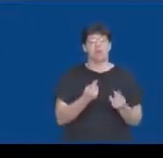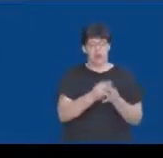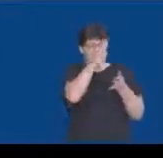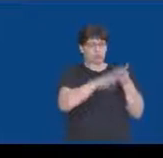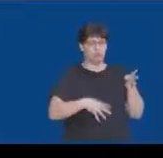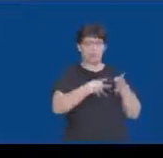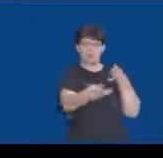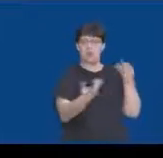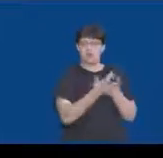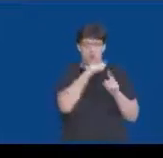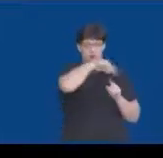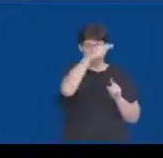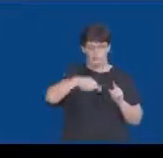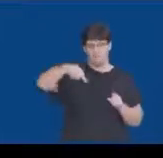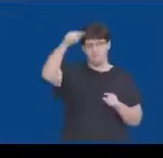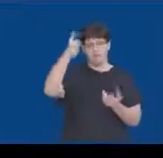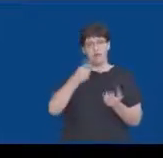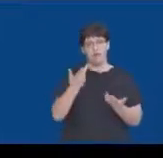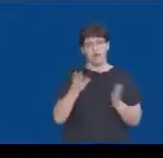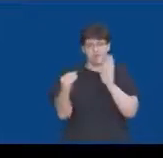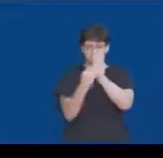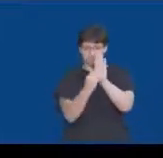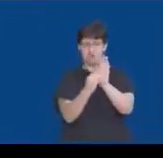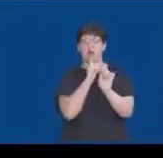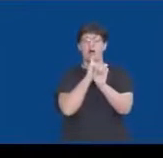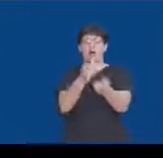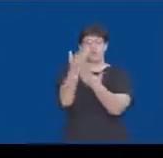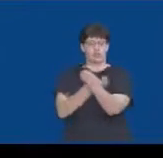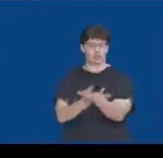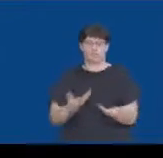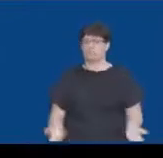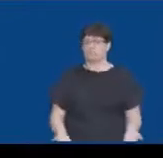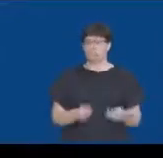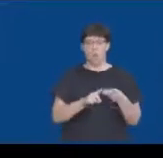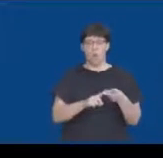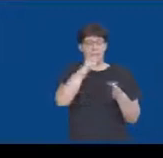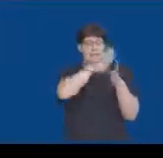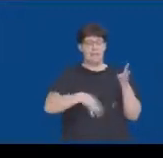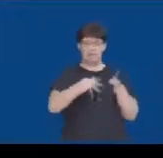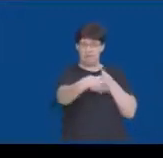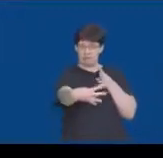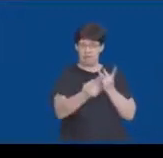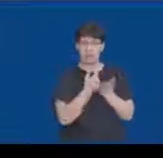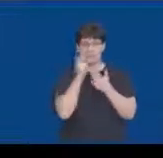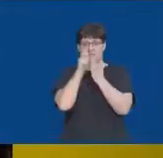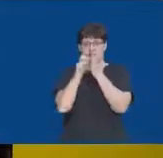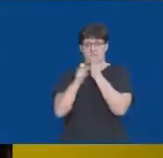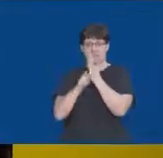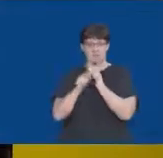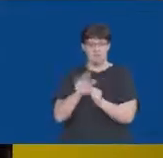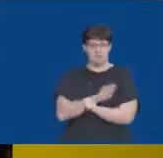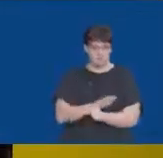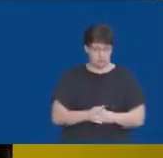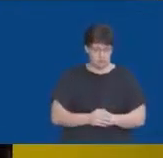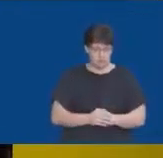grid for a graph where you need to draw the graph on the answer sheet. It could be a table that you need to complete.